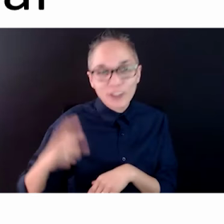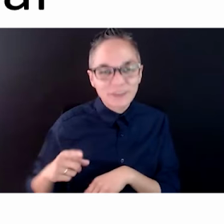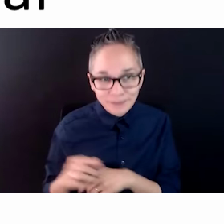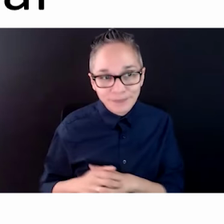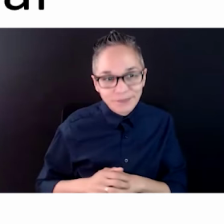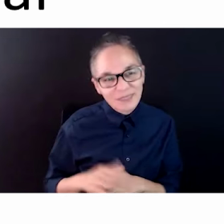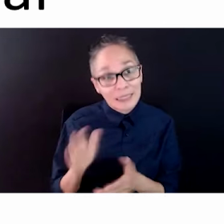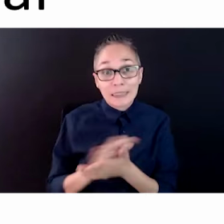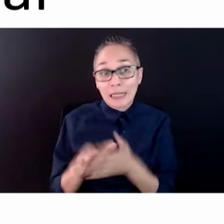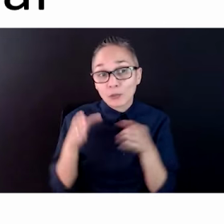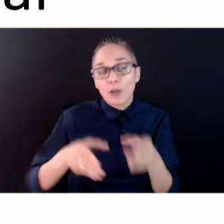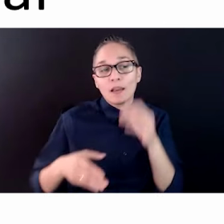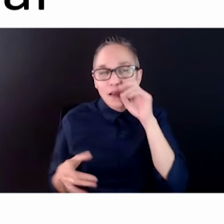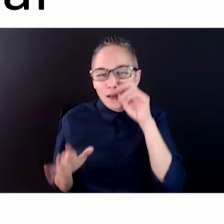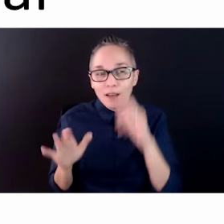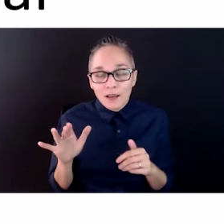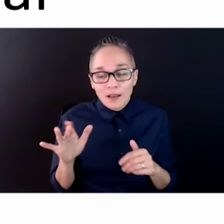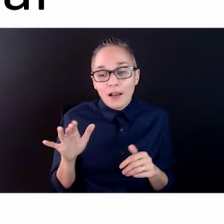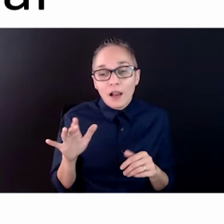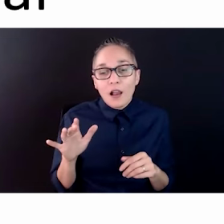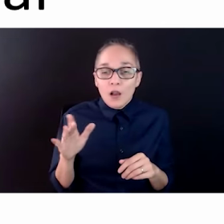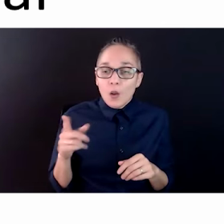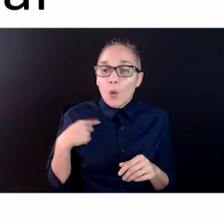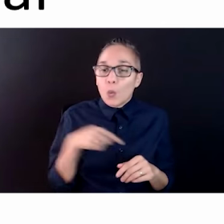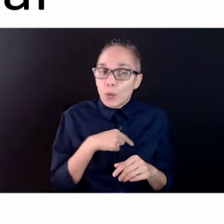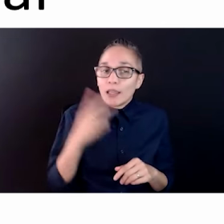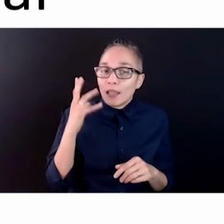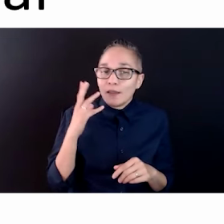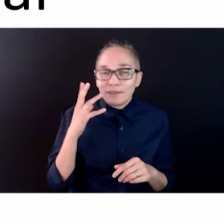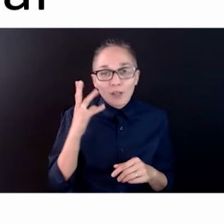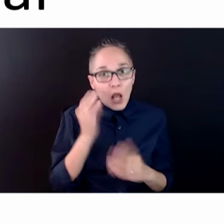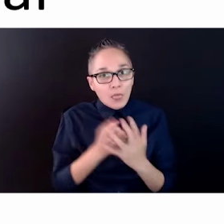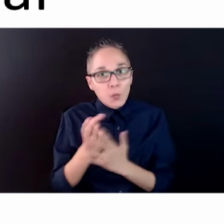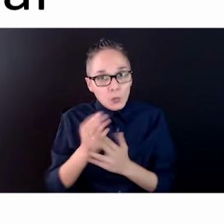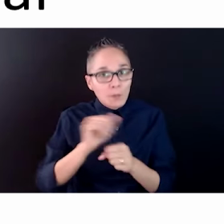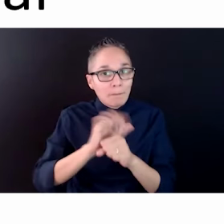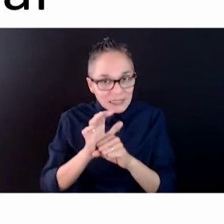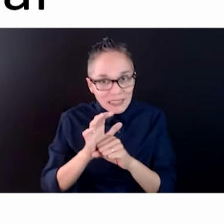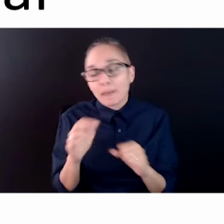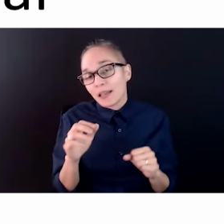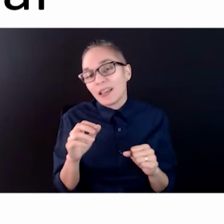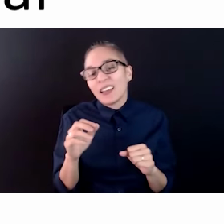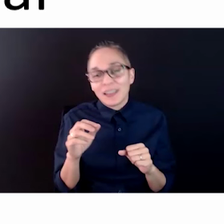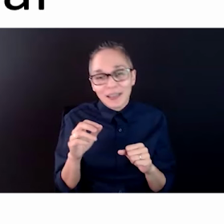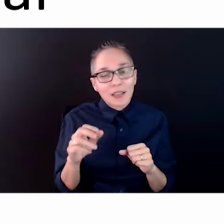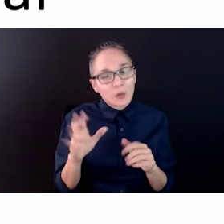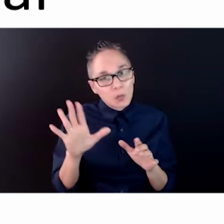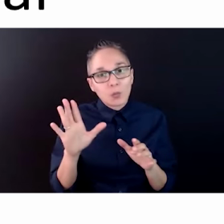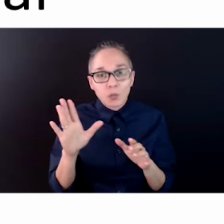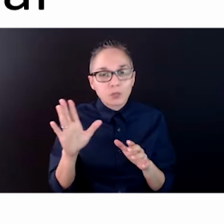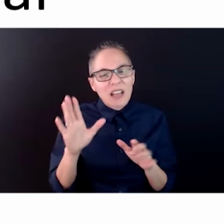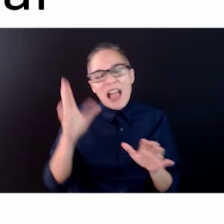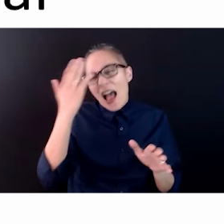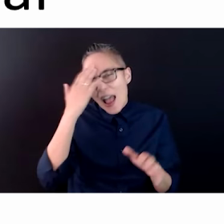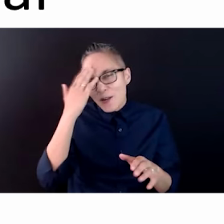a nice way, is that, we've gone through this pandemic, keep everything in Zoom and a big distance and everything. And I get